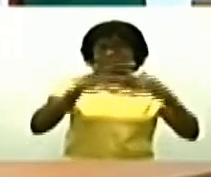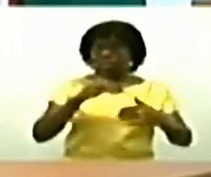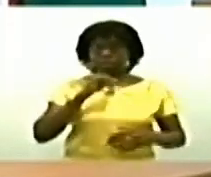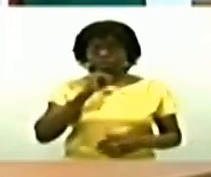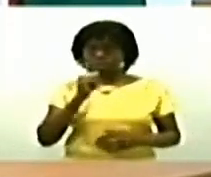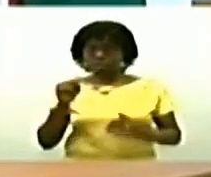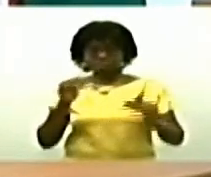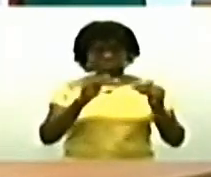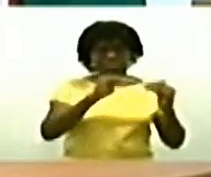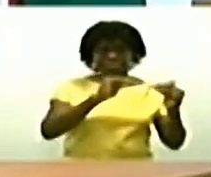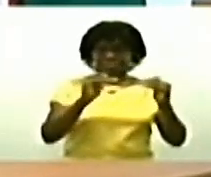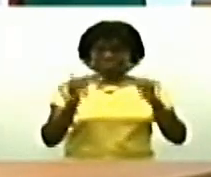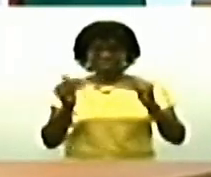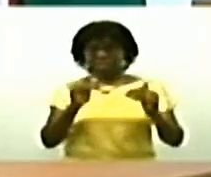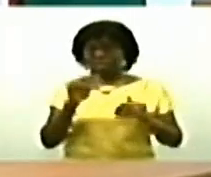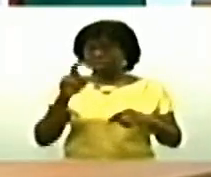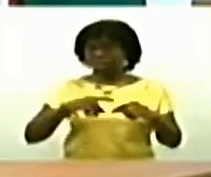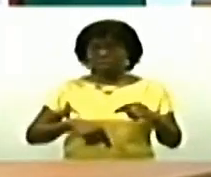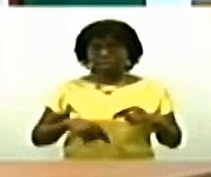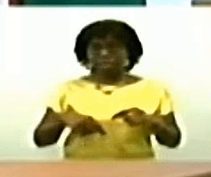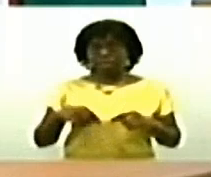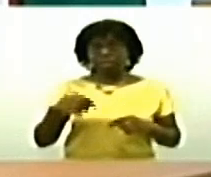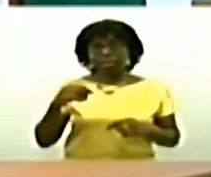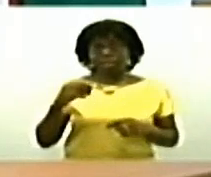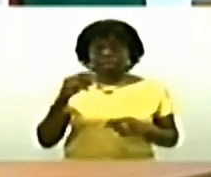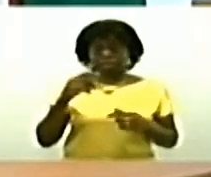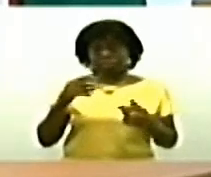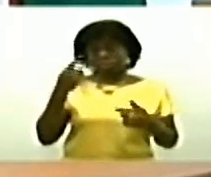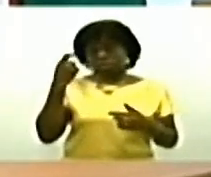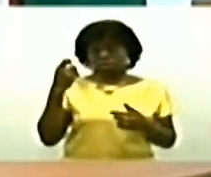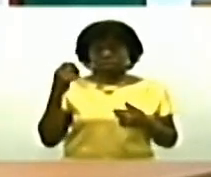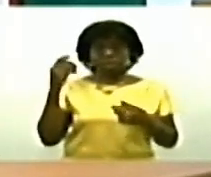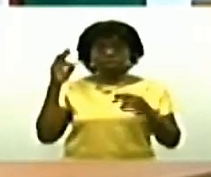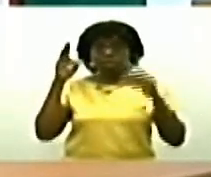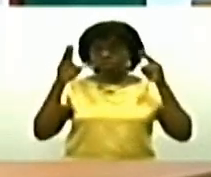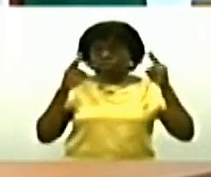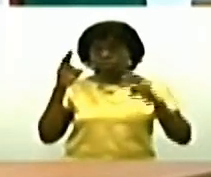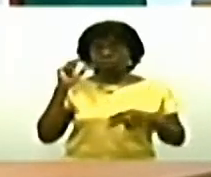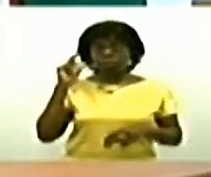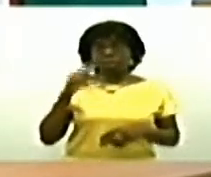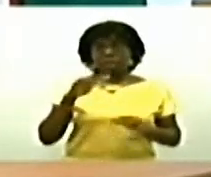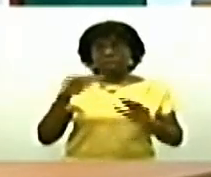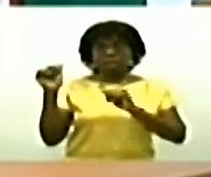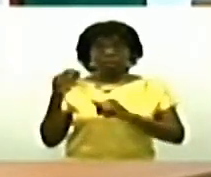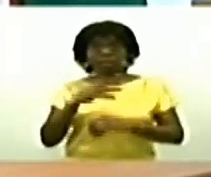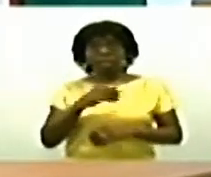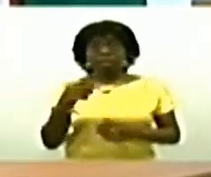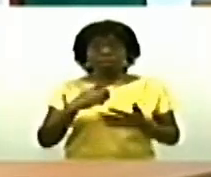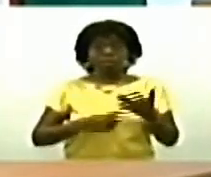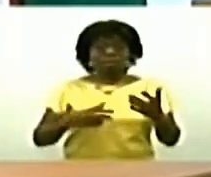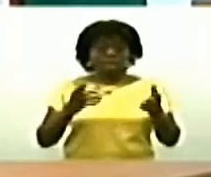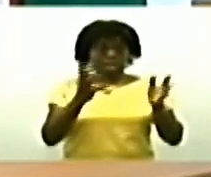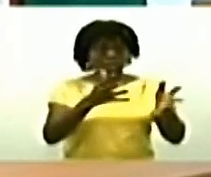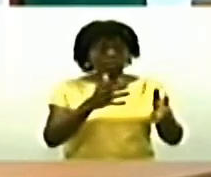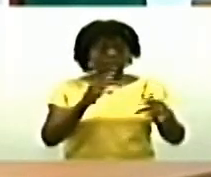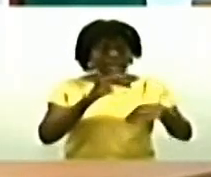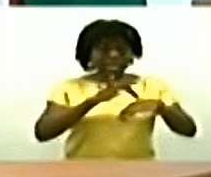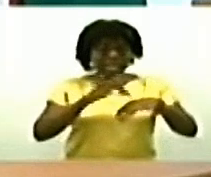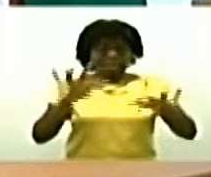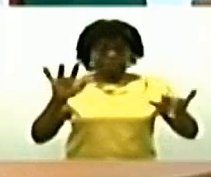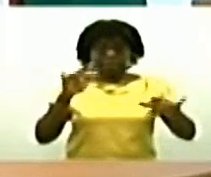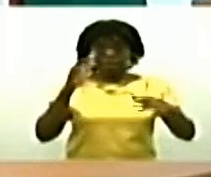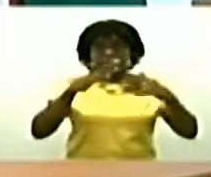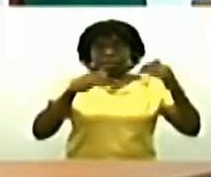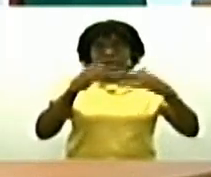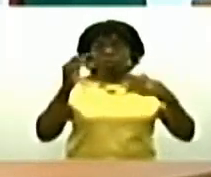happen ultimately is that the tourists will flee. And all you will be left with are empty buildings, which over time